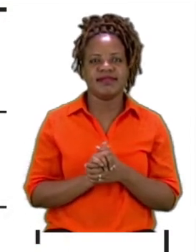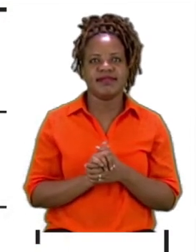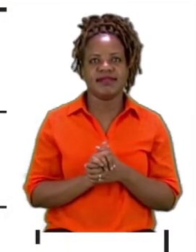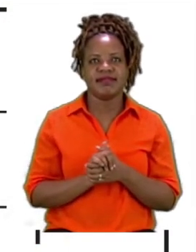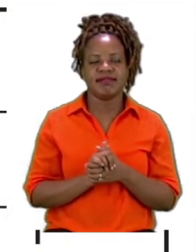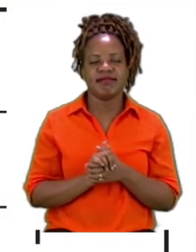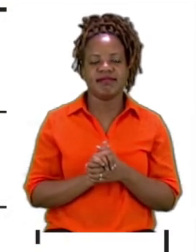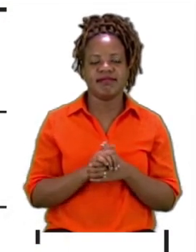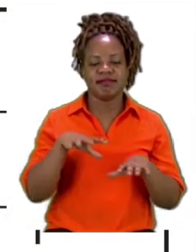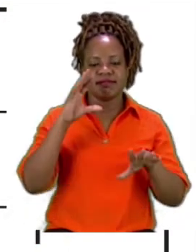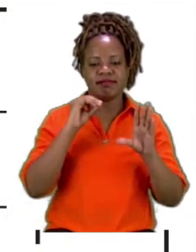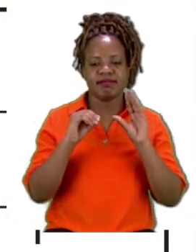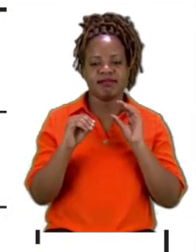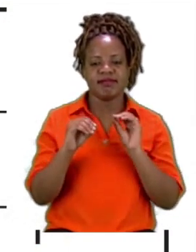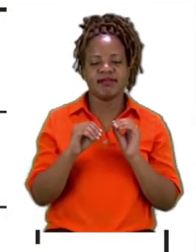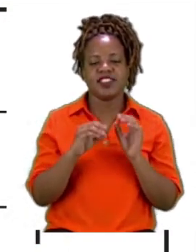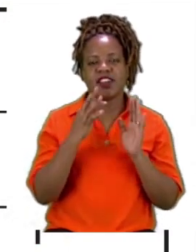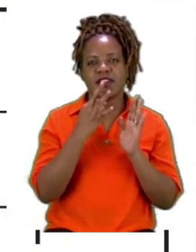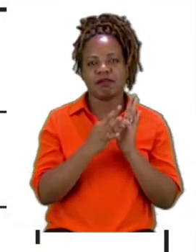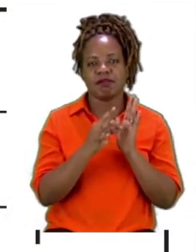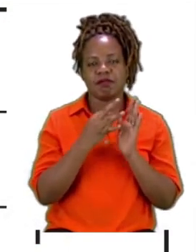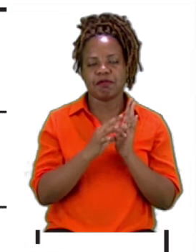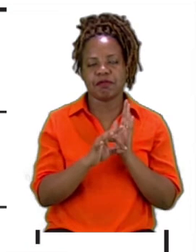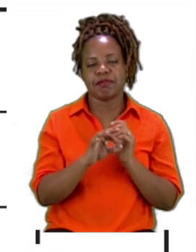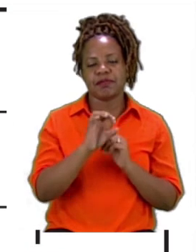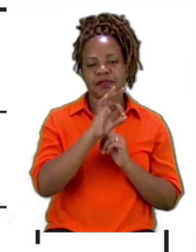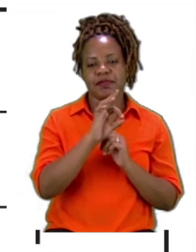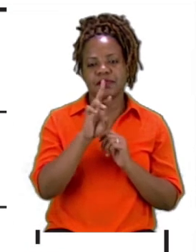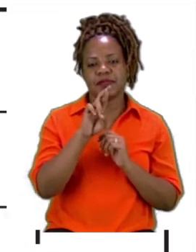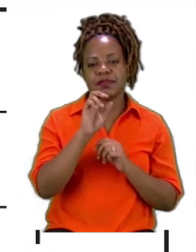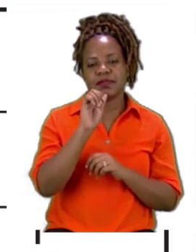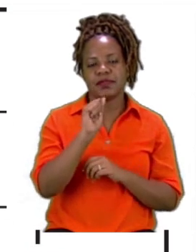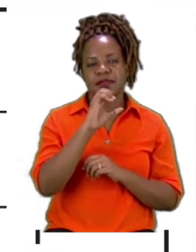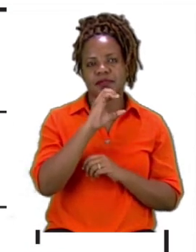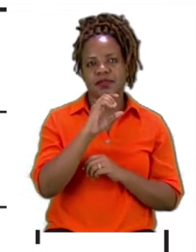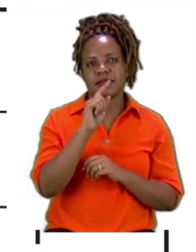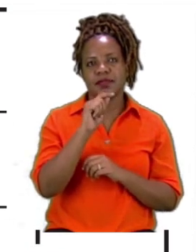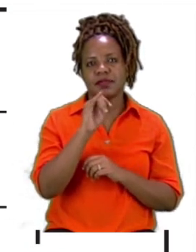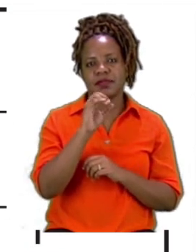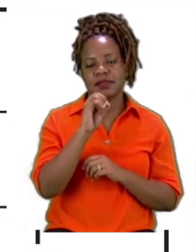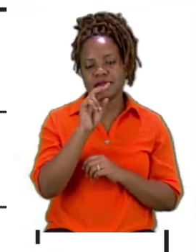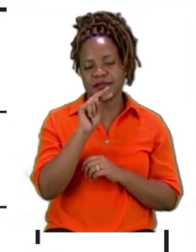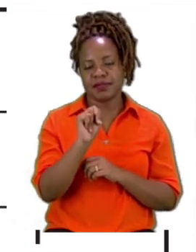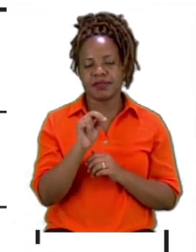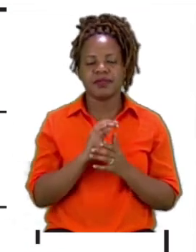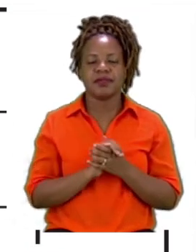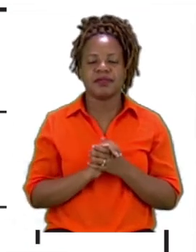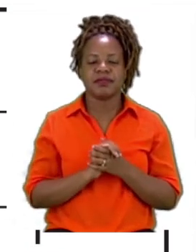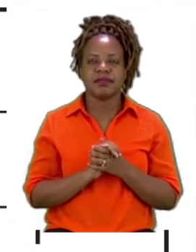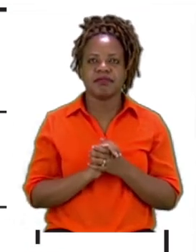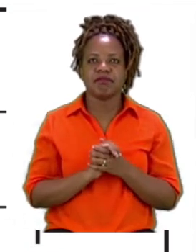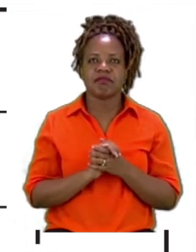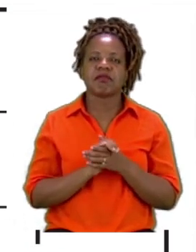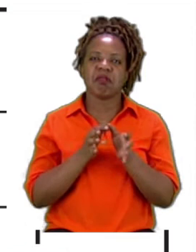doing fractions. Now I know what you can see right now may be a little bit confusing, but don't worry, I'm going